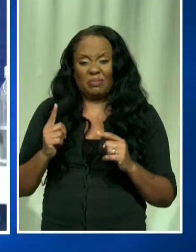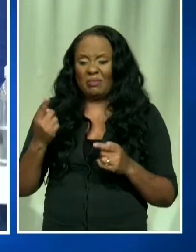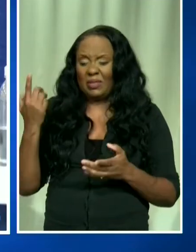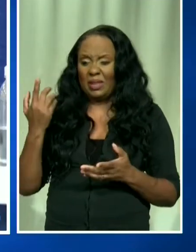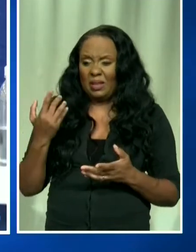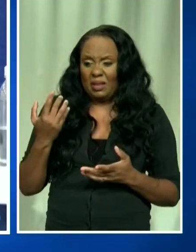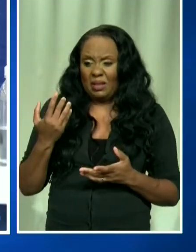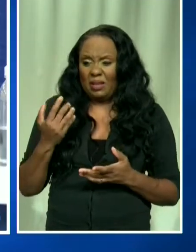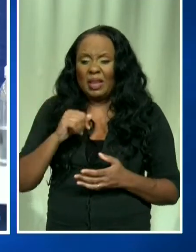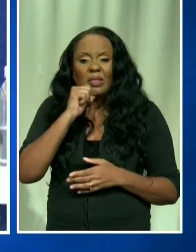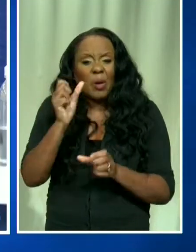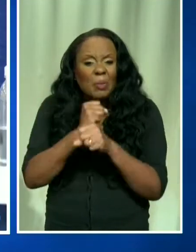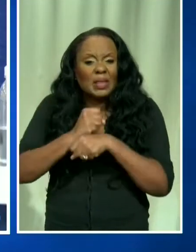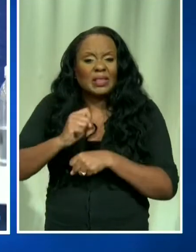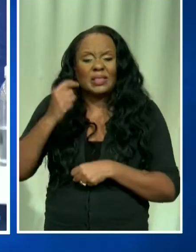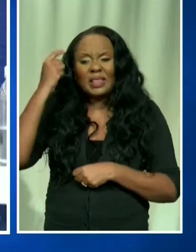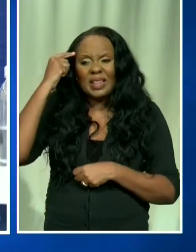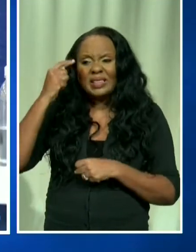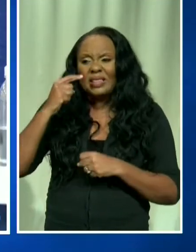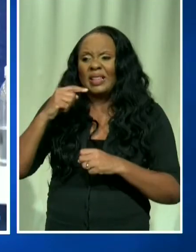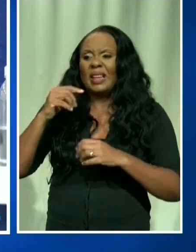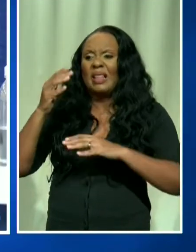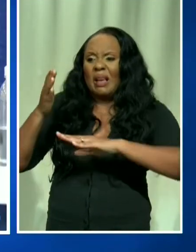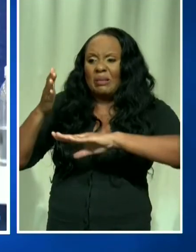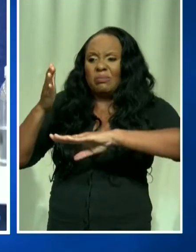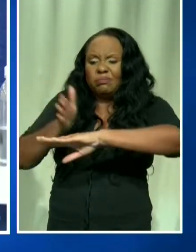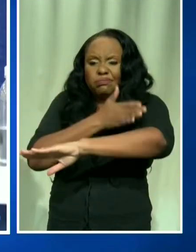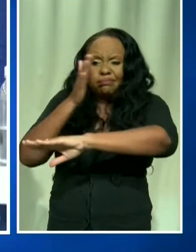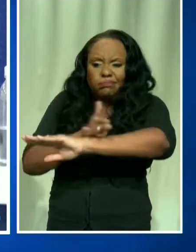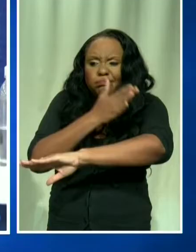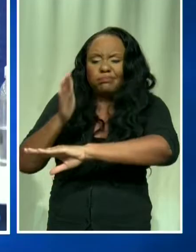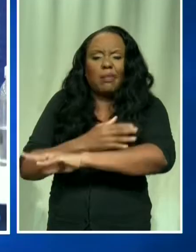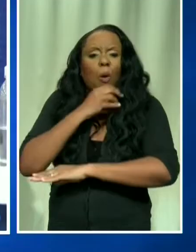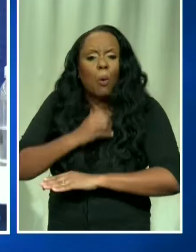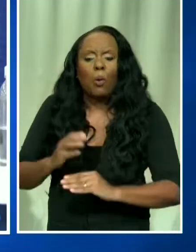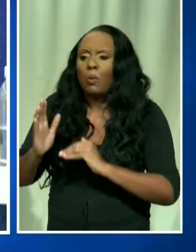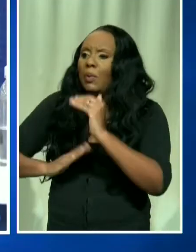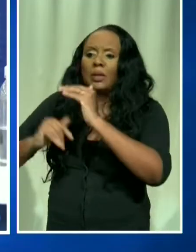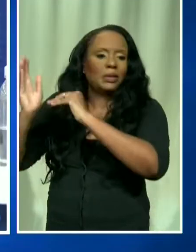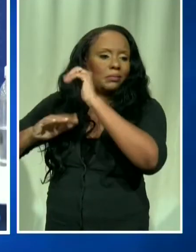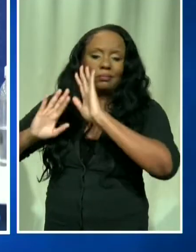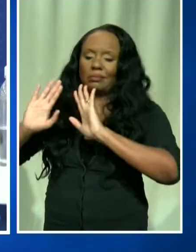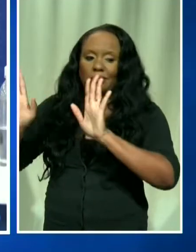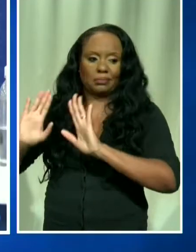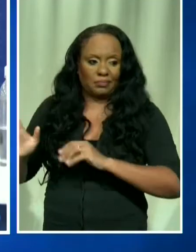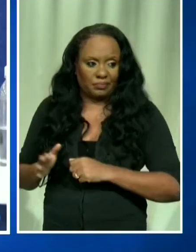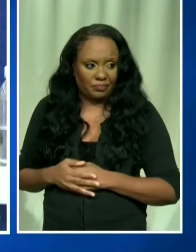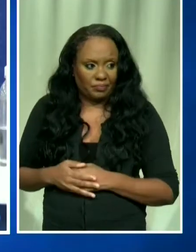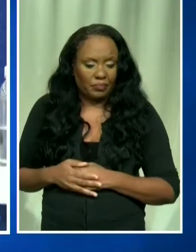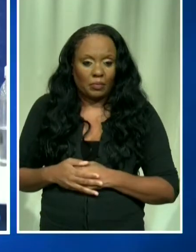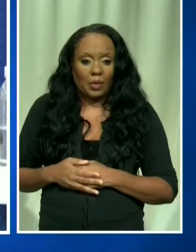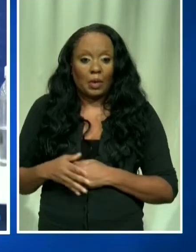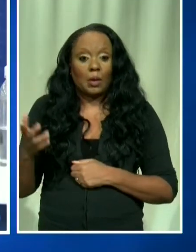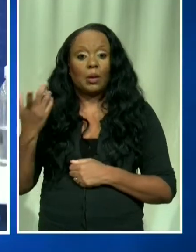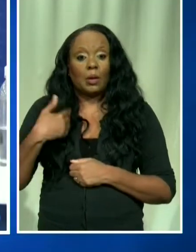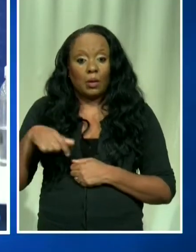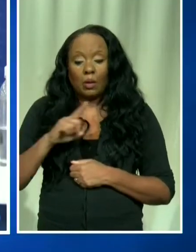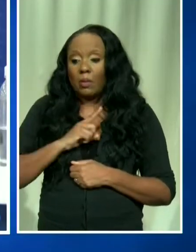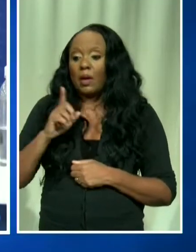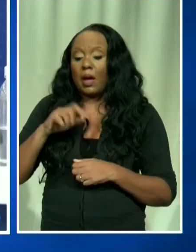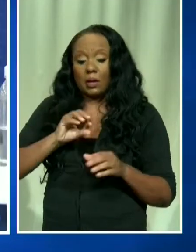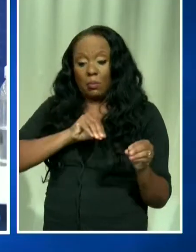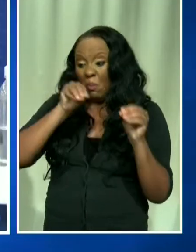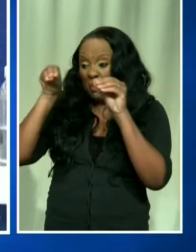cannot continue. With the renovation of 2 wards, clients were able to be absorbed into the remaining 18 wards, and